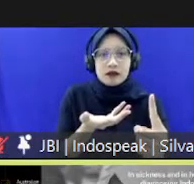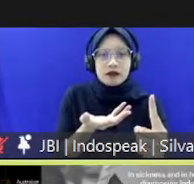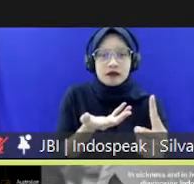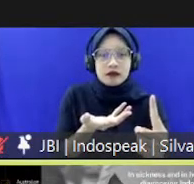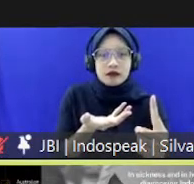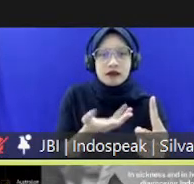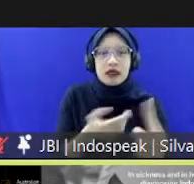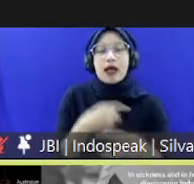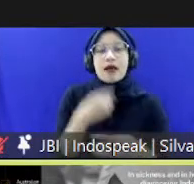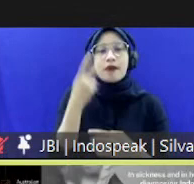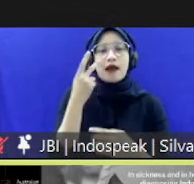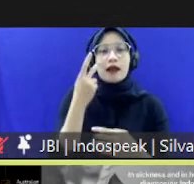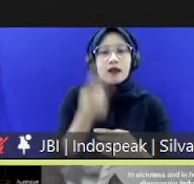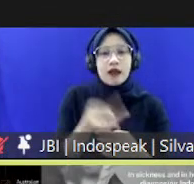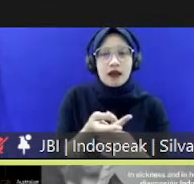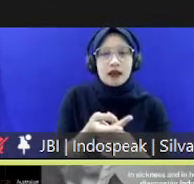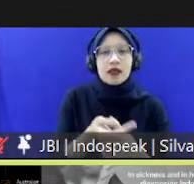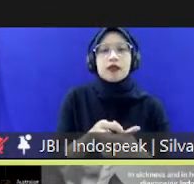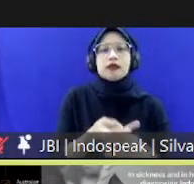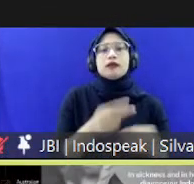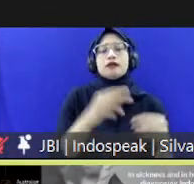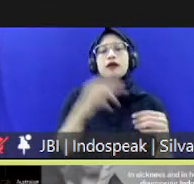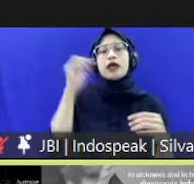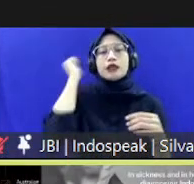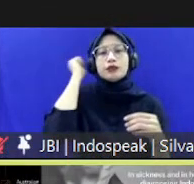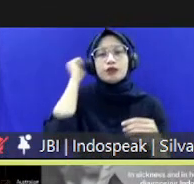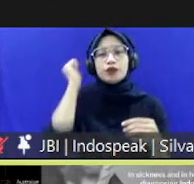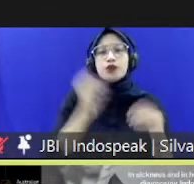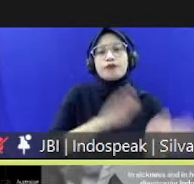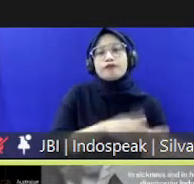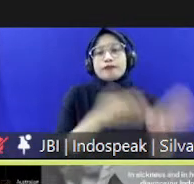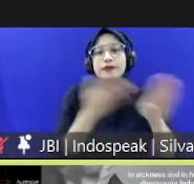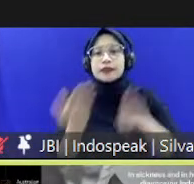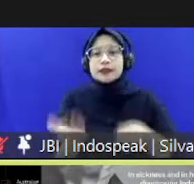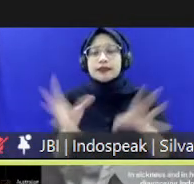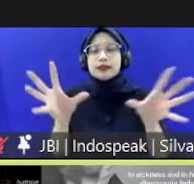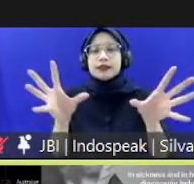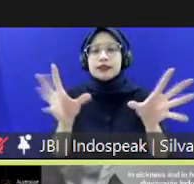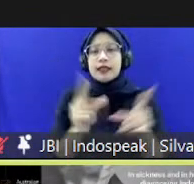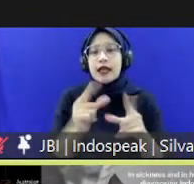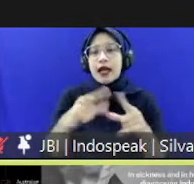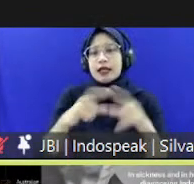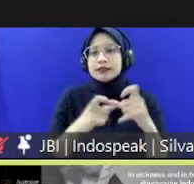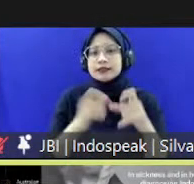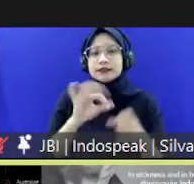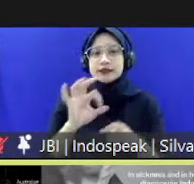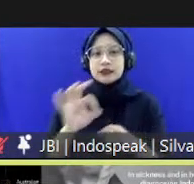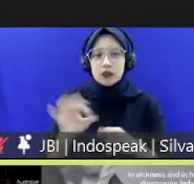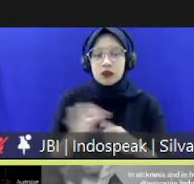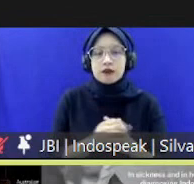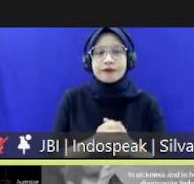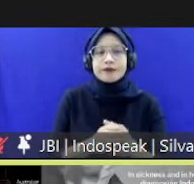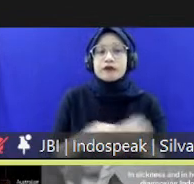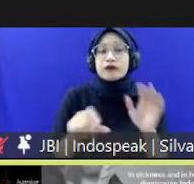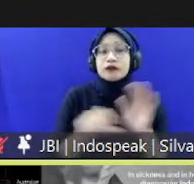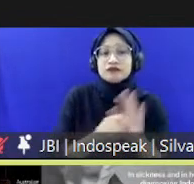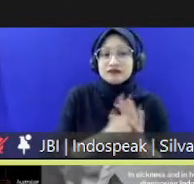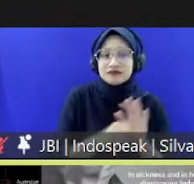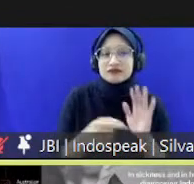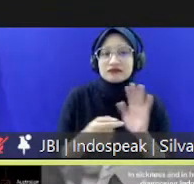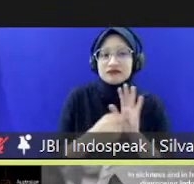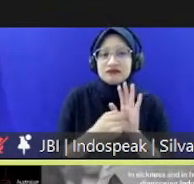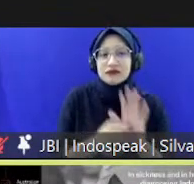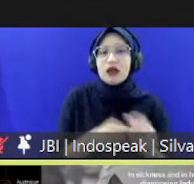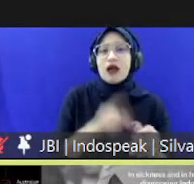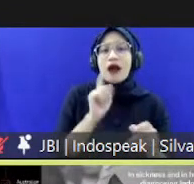ratio to try to achieve by at least fewer than 70 maternal deaths per 100,000 live births.